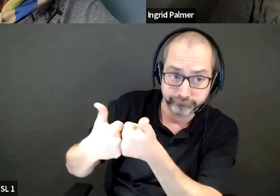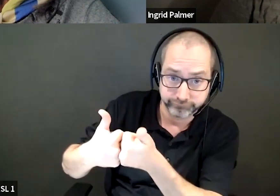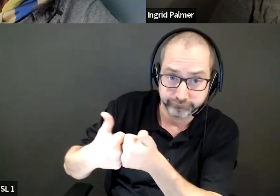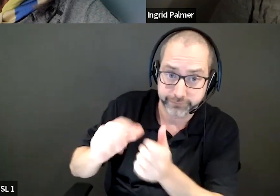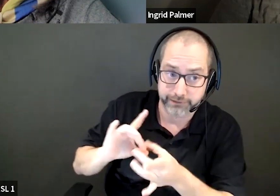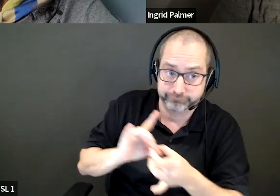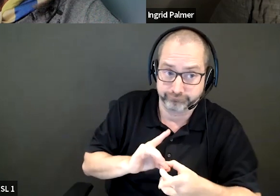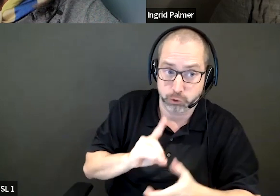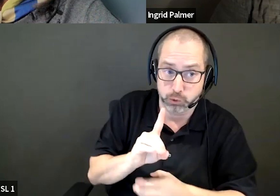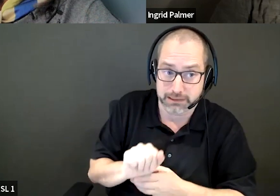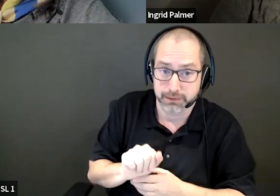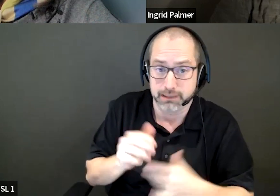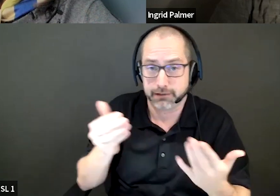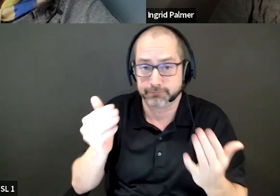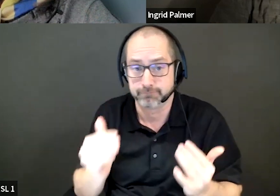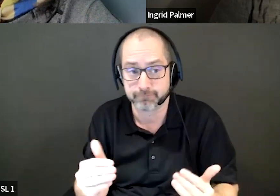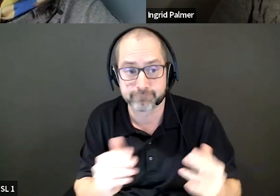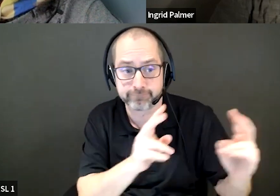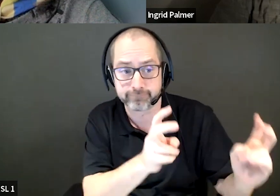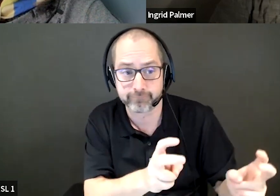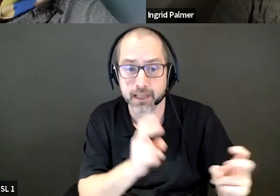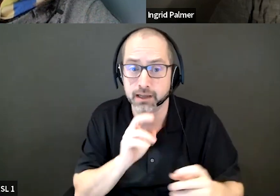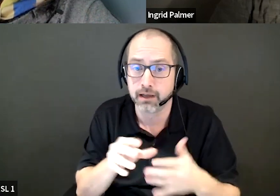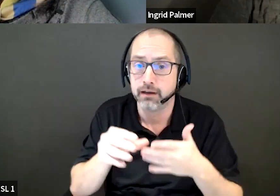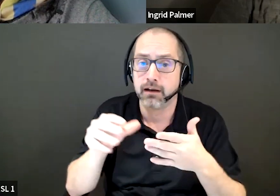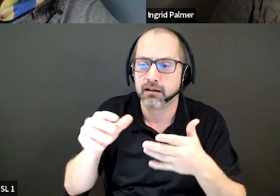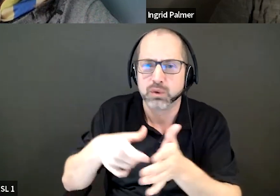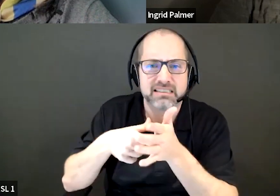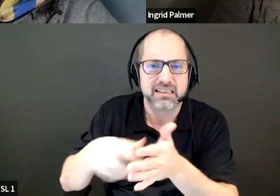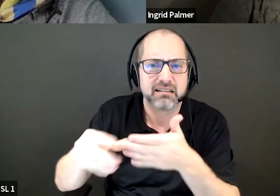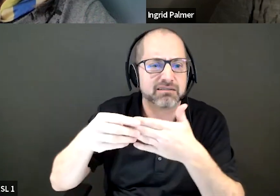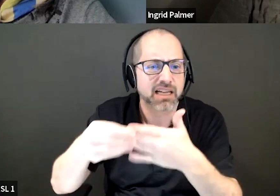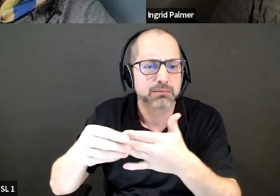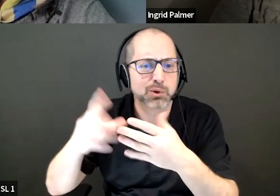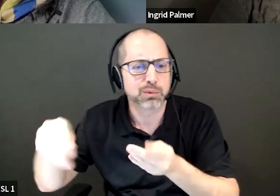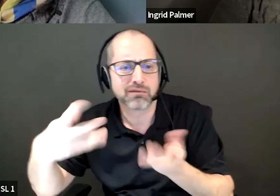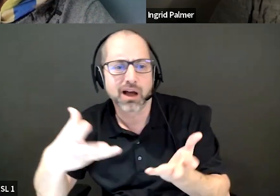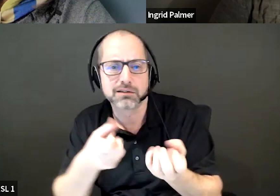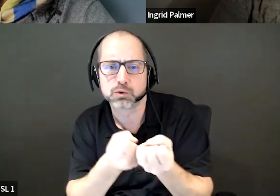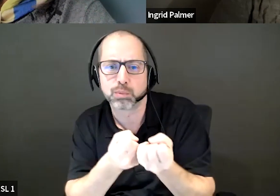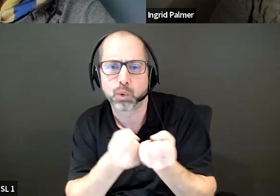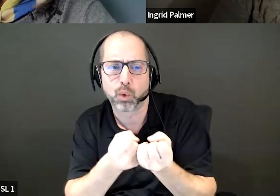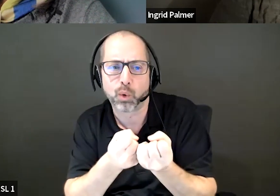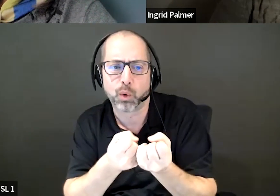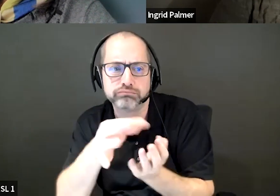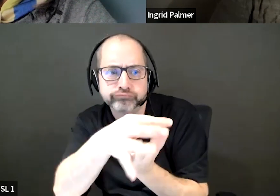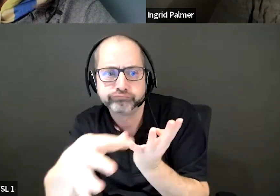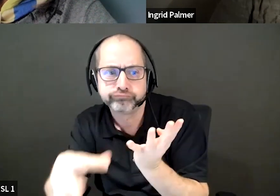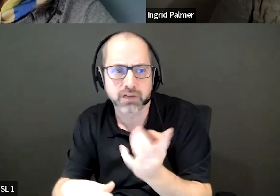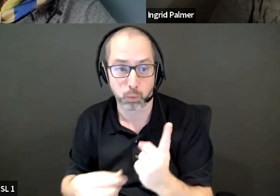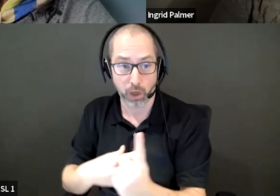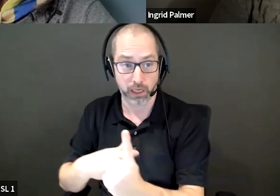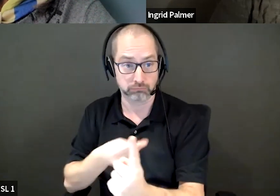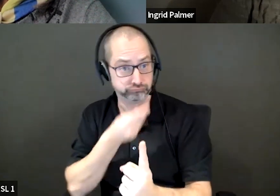disability, the need for flexibility in providing supports for employees with